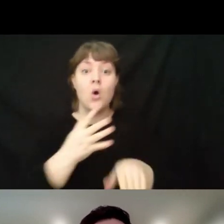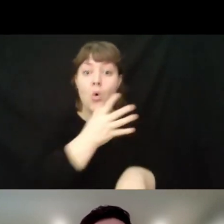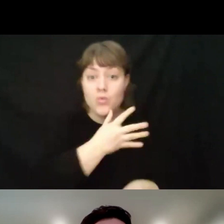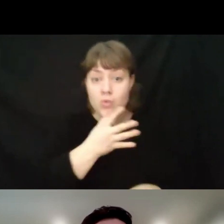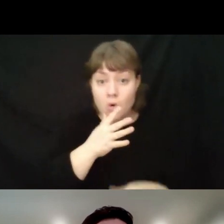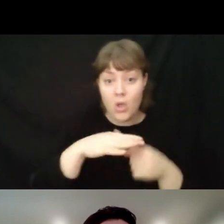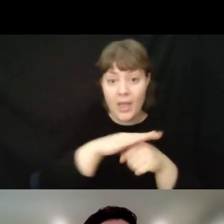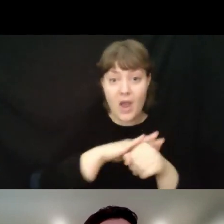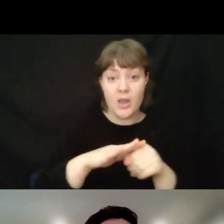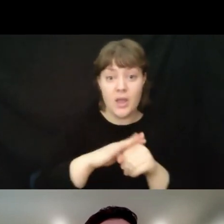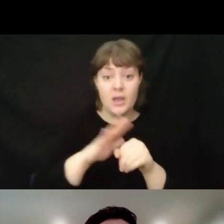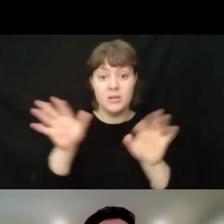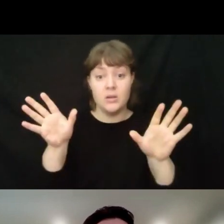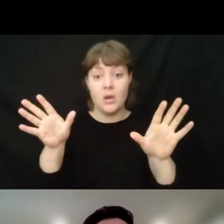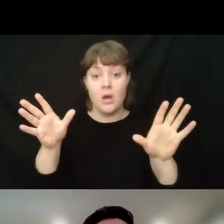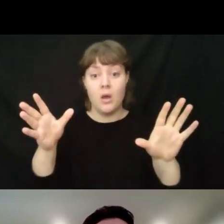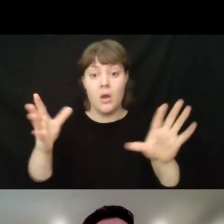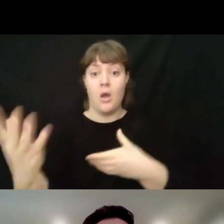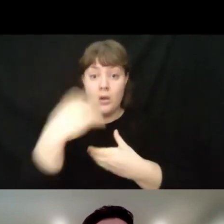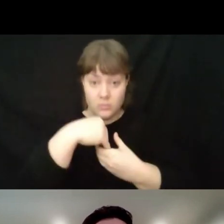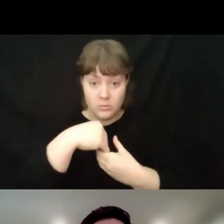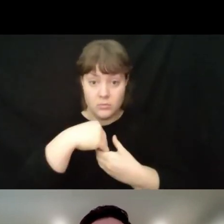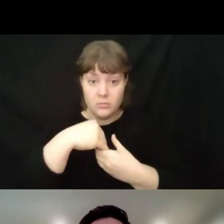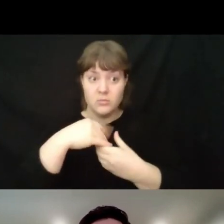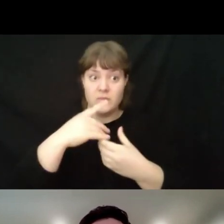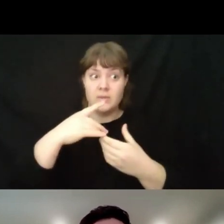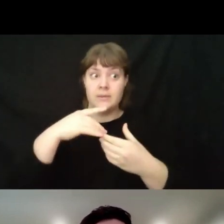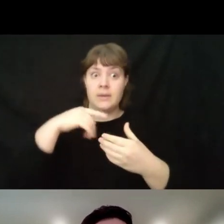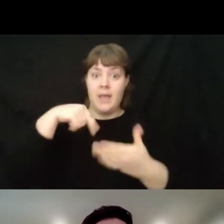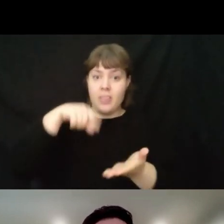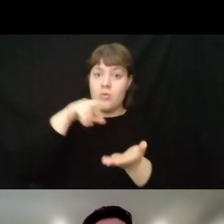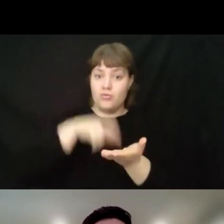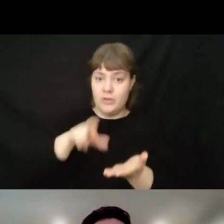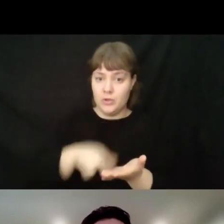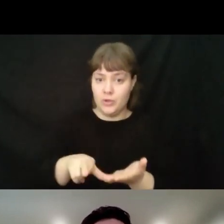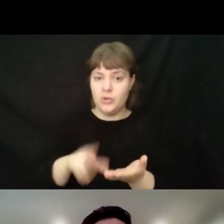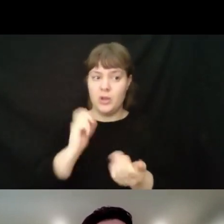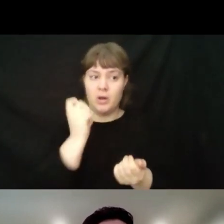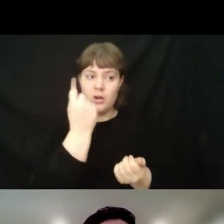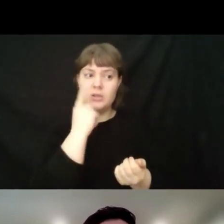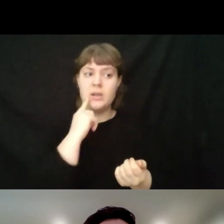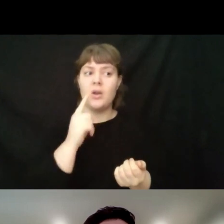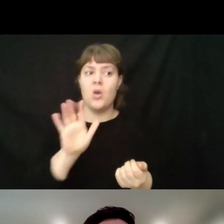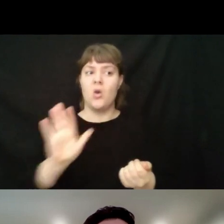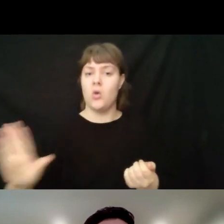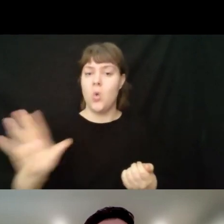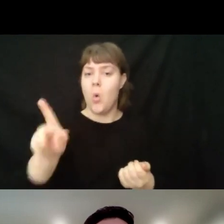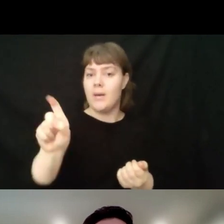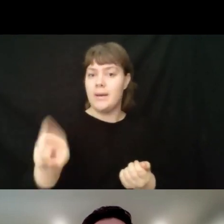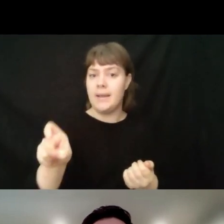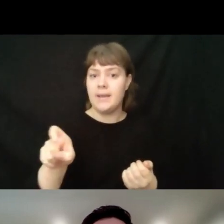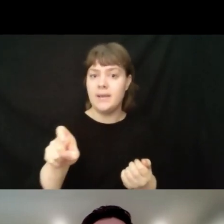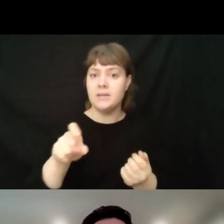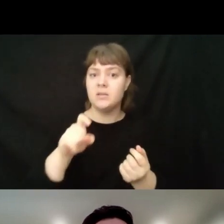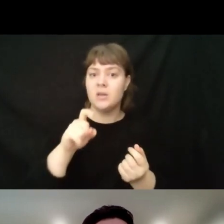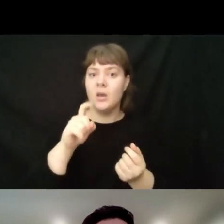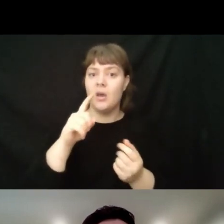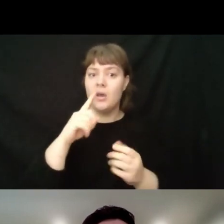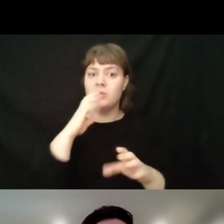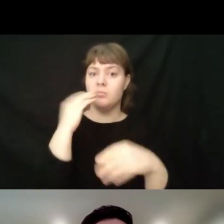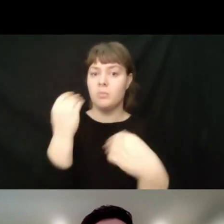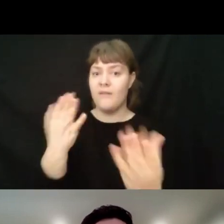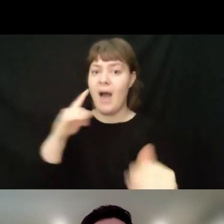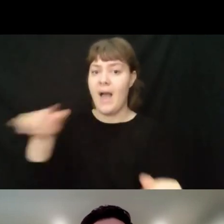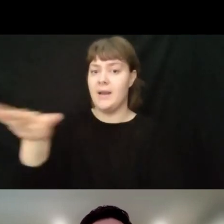in the research and understanding what are the needs that need to be pushed out into these communities. So it's been